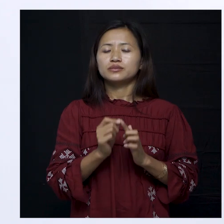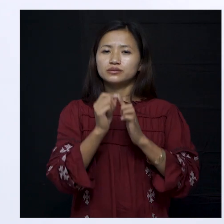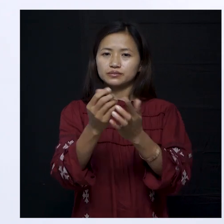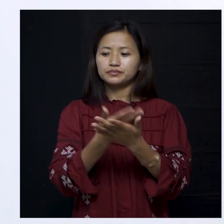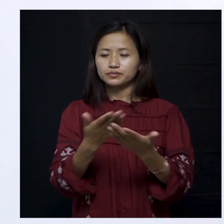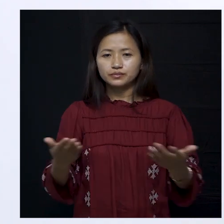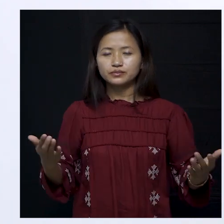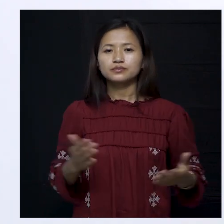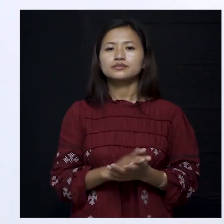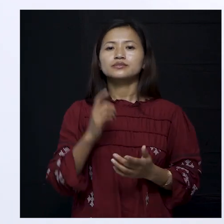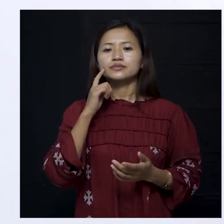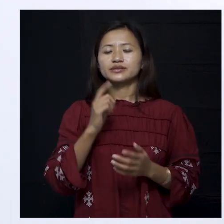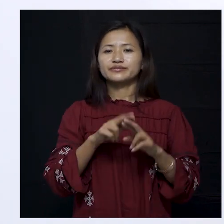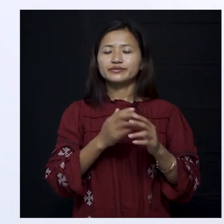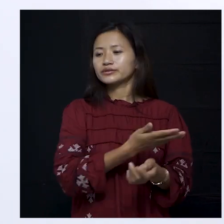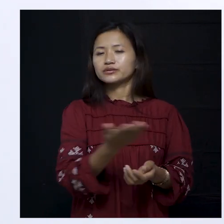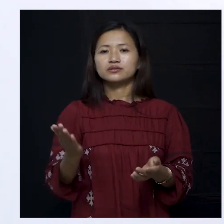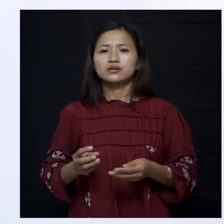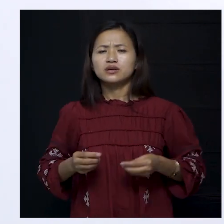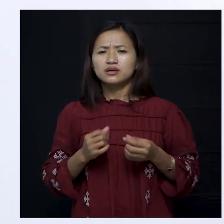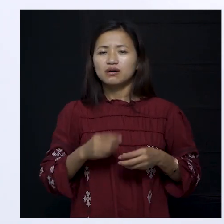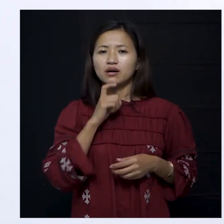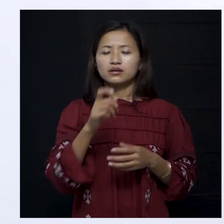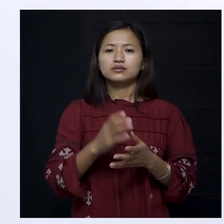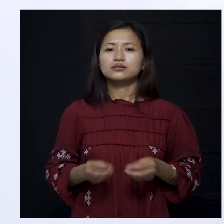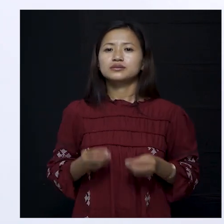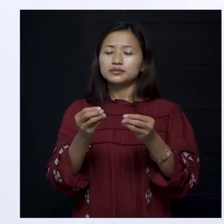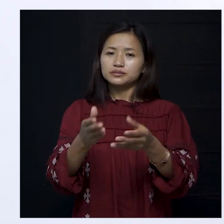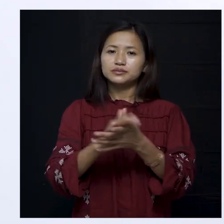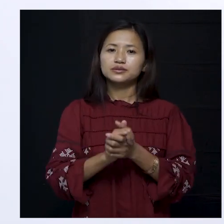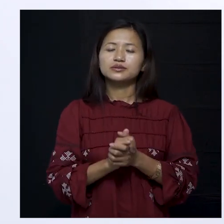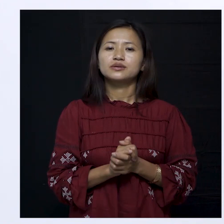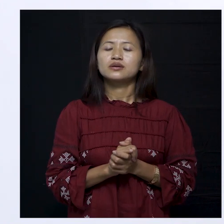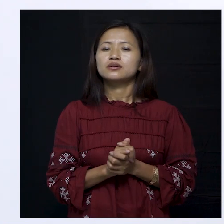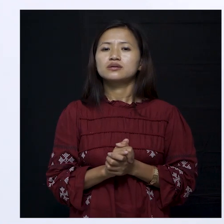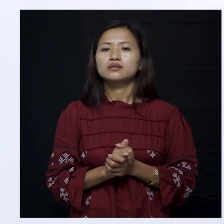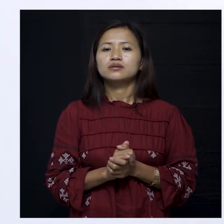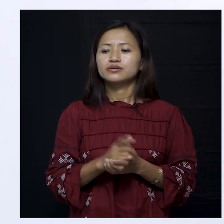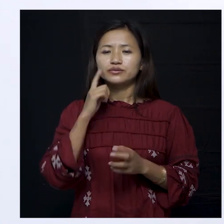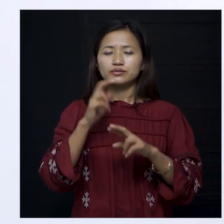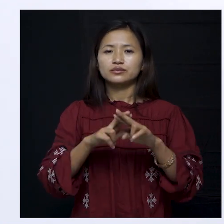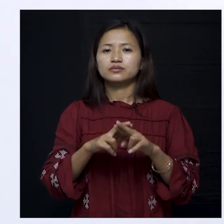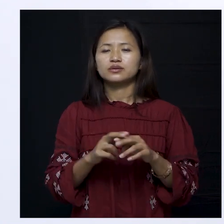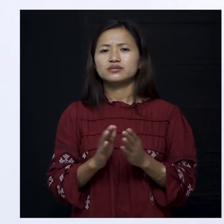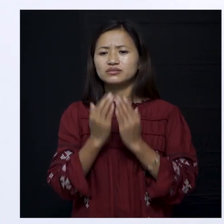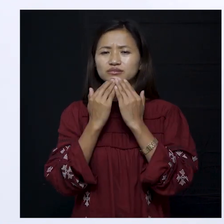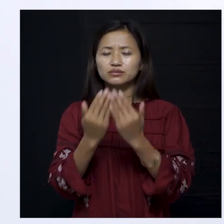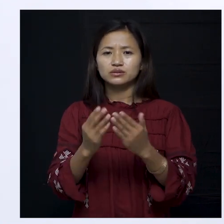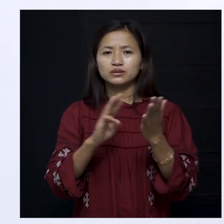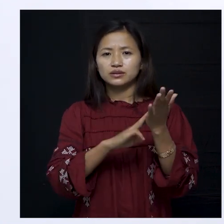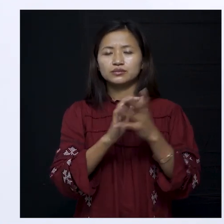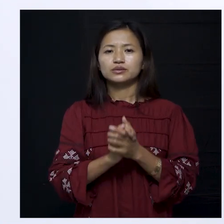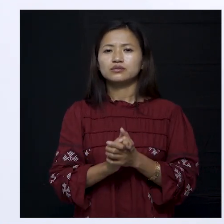things. And then if there is any suggestions that you want to give, okay? If you are writing for your school magazine or for your